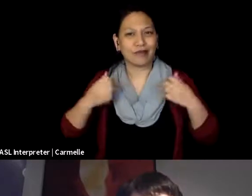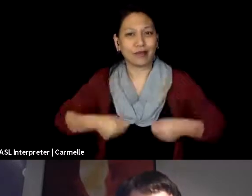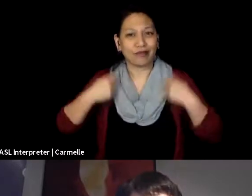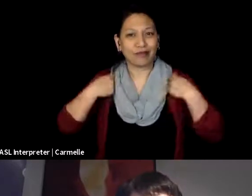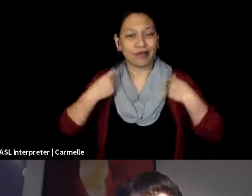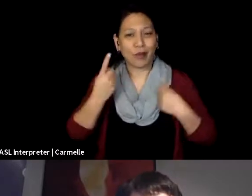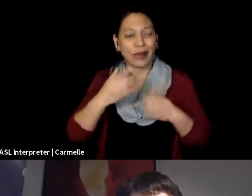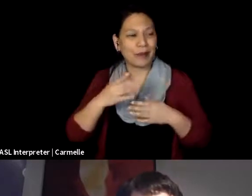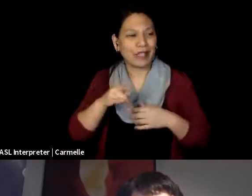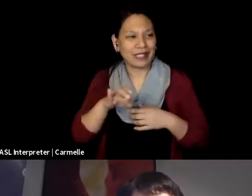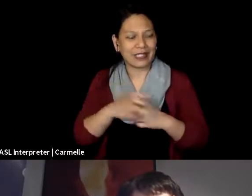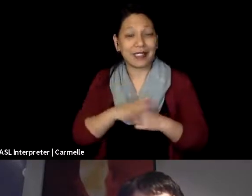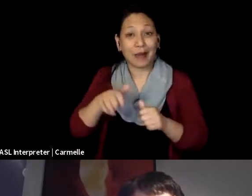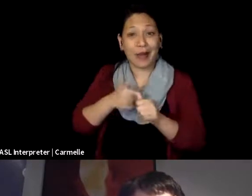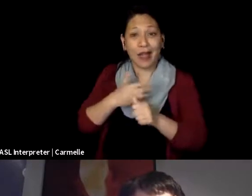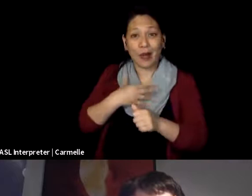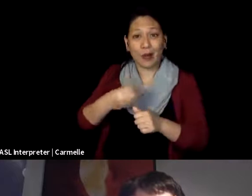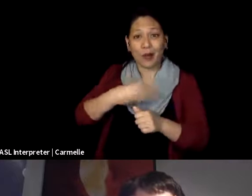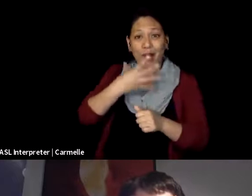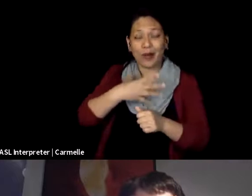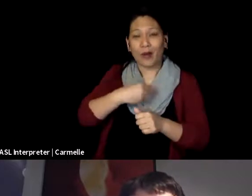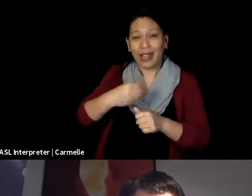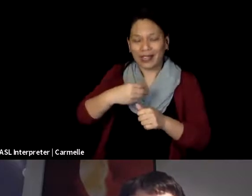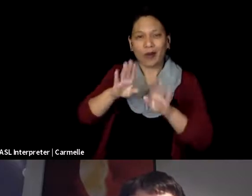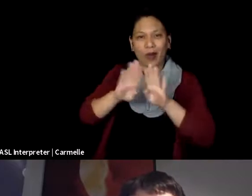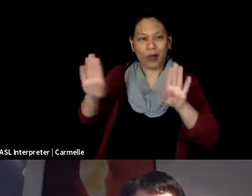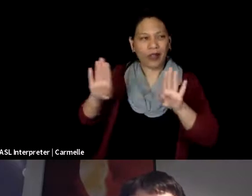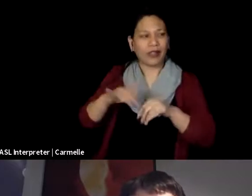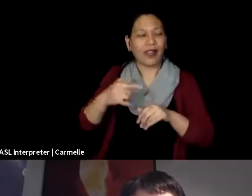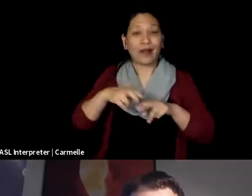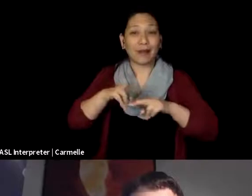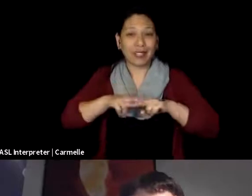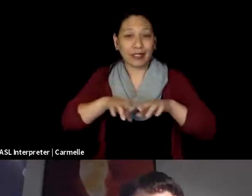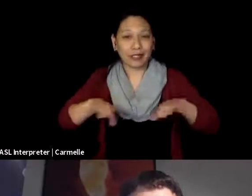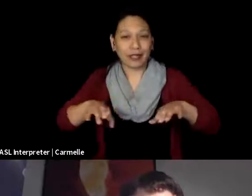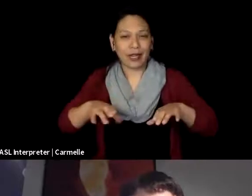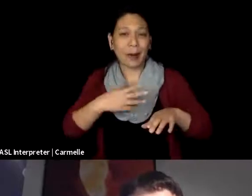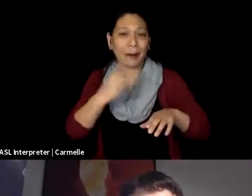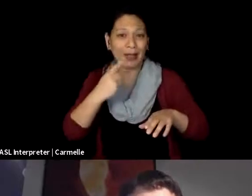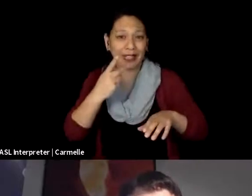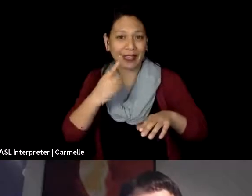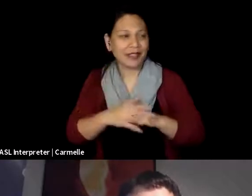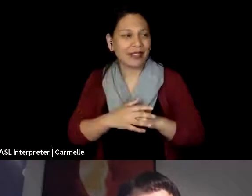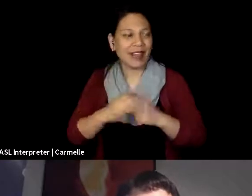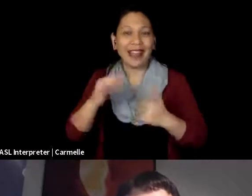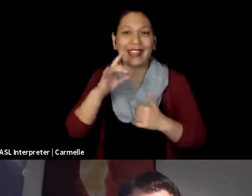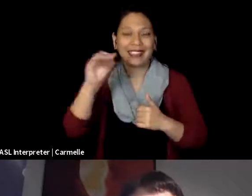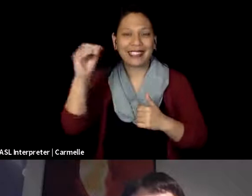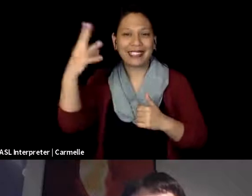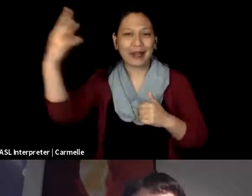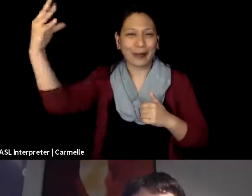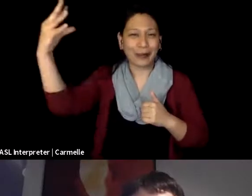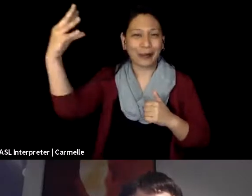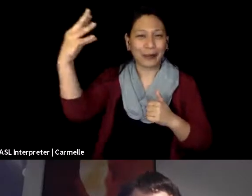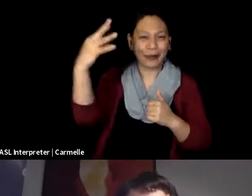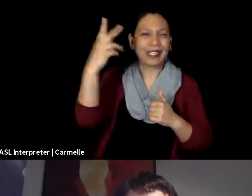me is a white wall, and I'm sitting on a blush pink couch, and the sun is currently setting on my face, and you can see